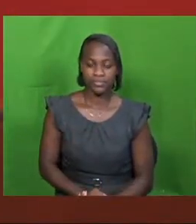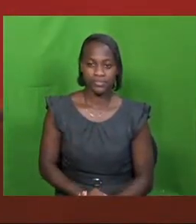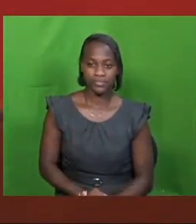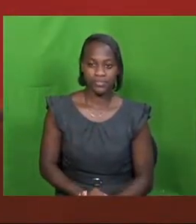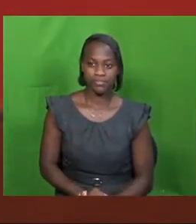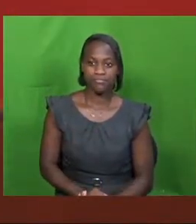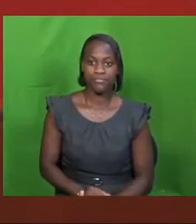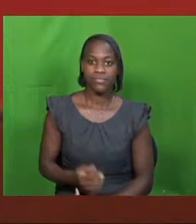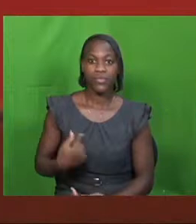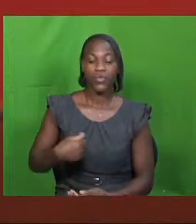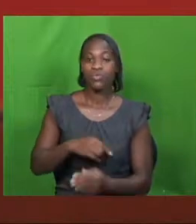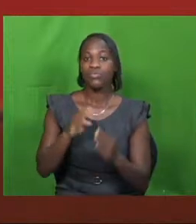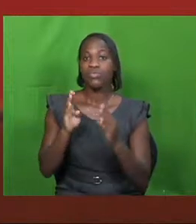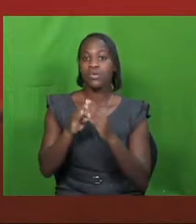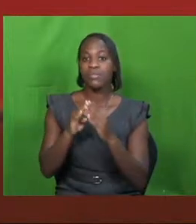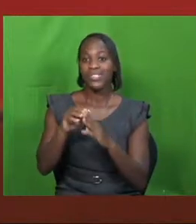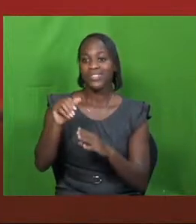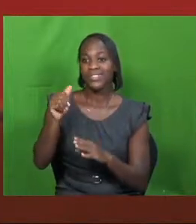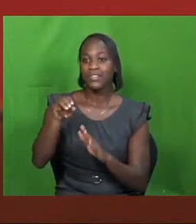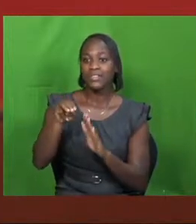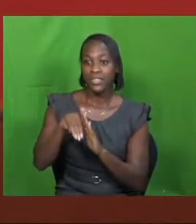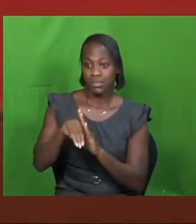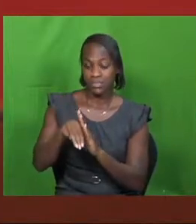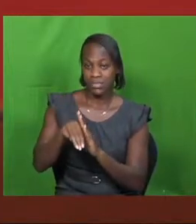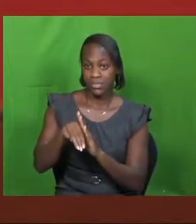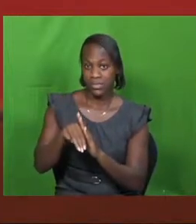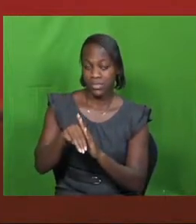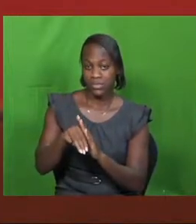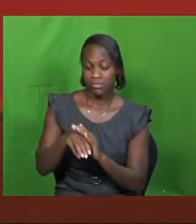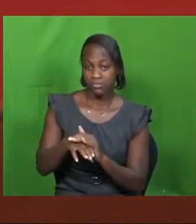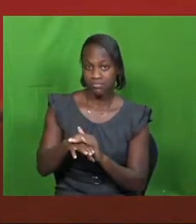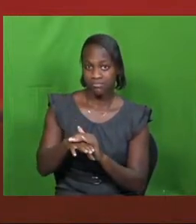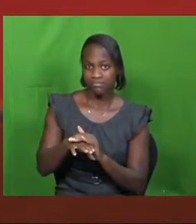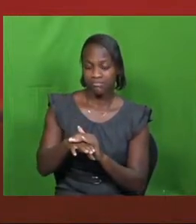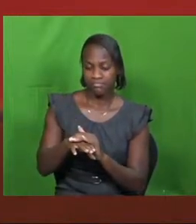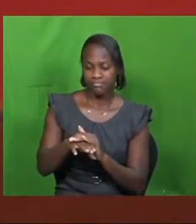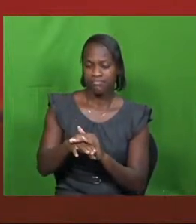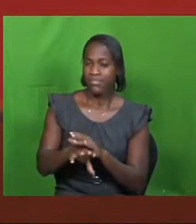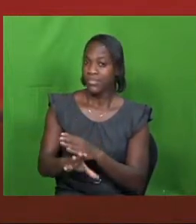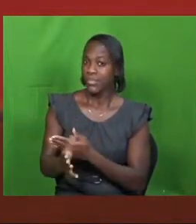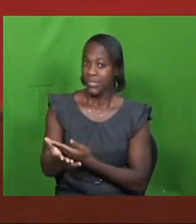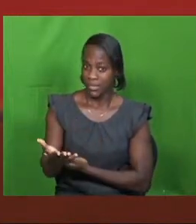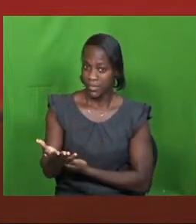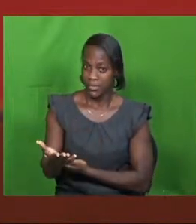the House met at 10 minutes in the forenoon.